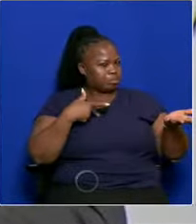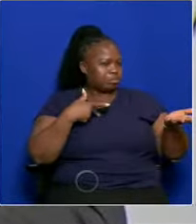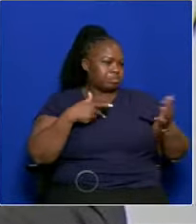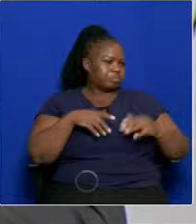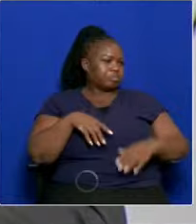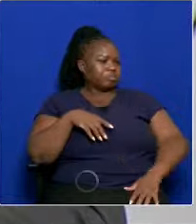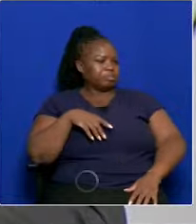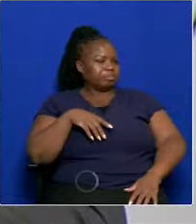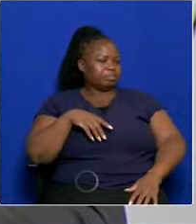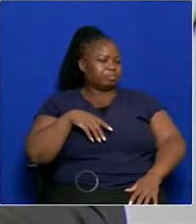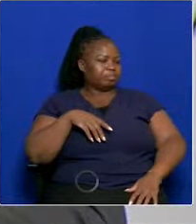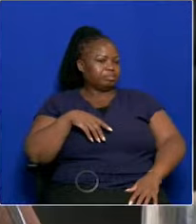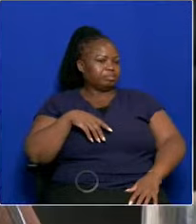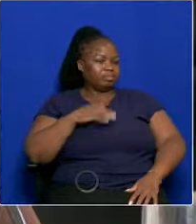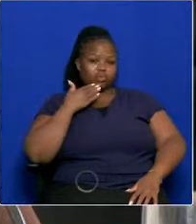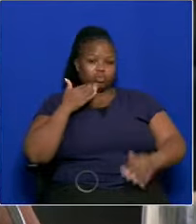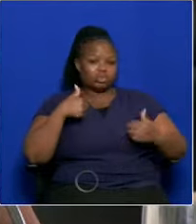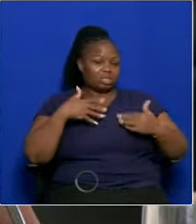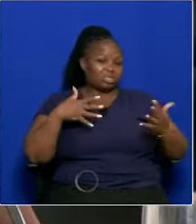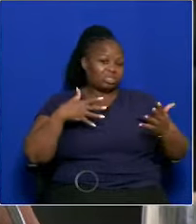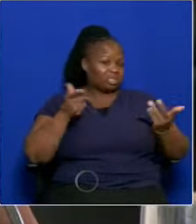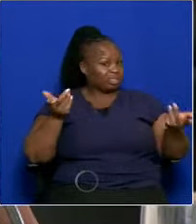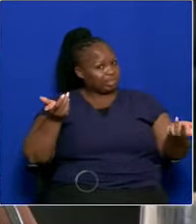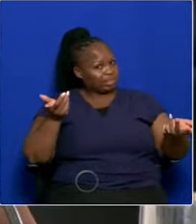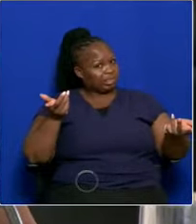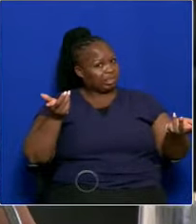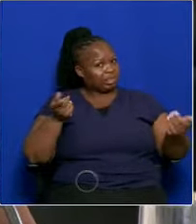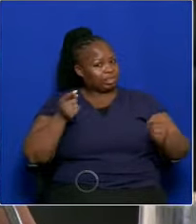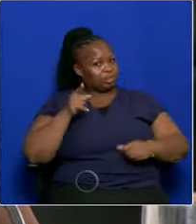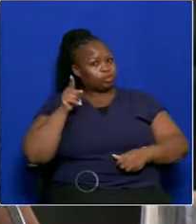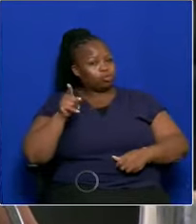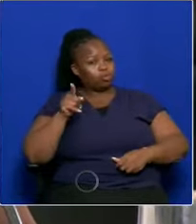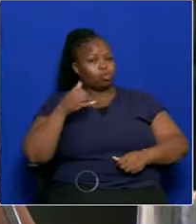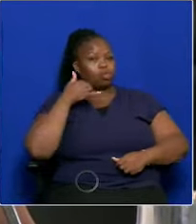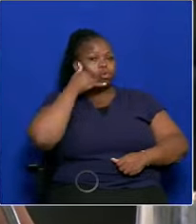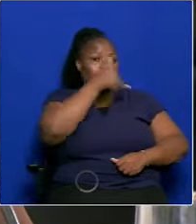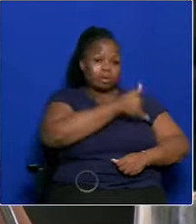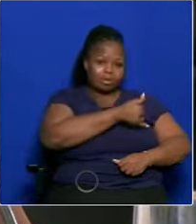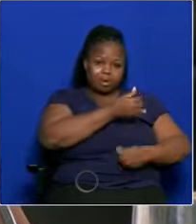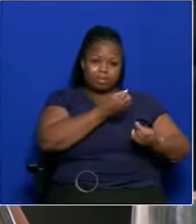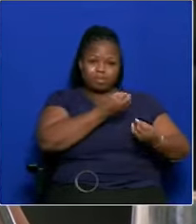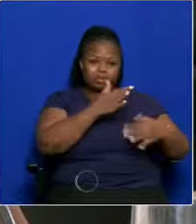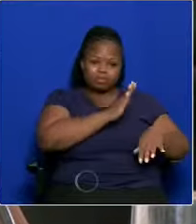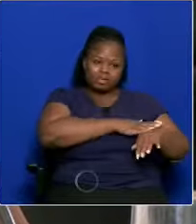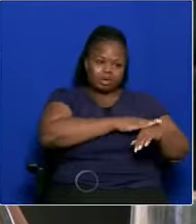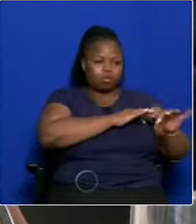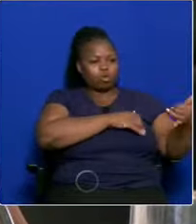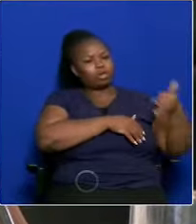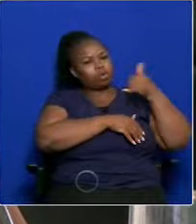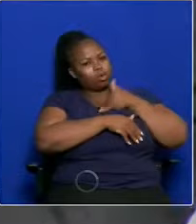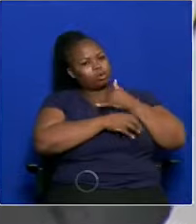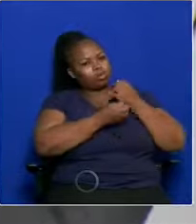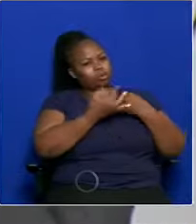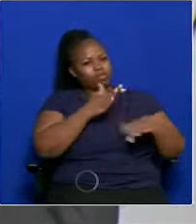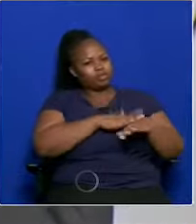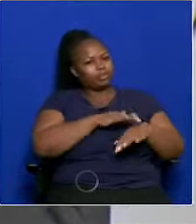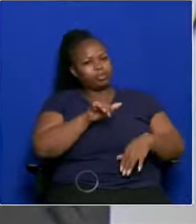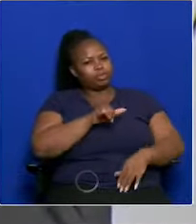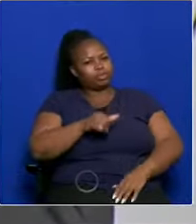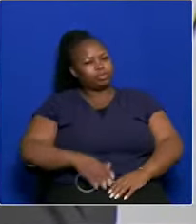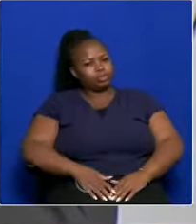Who would initiate? Was it you who called him most of the time, or he called you most of the time?